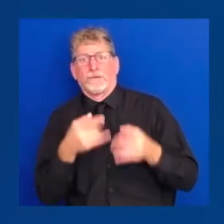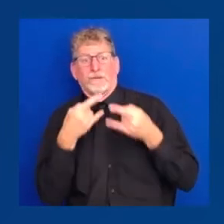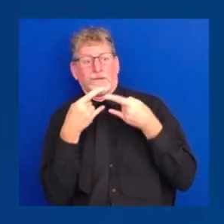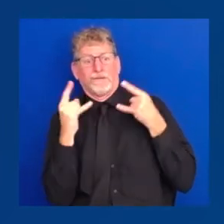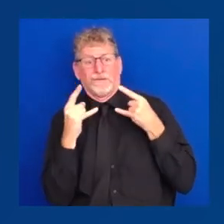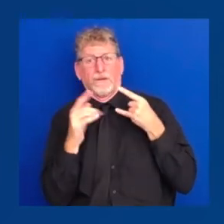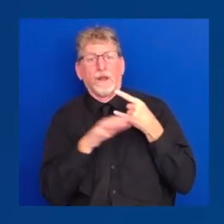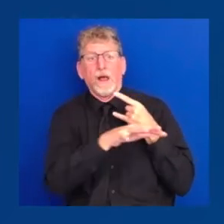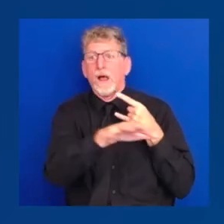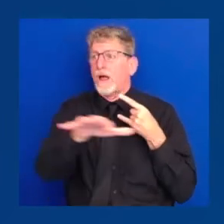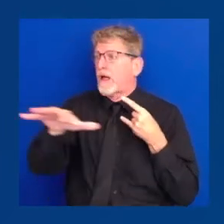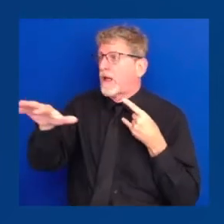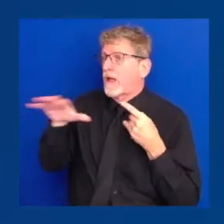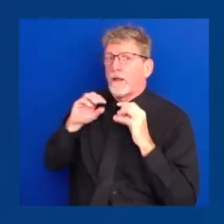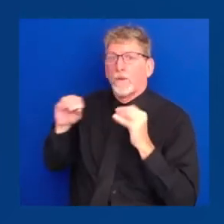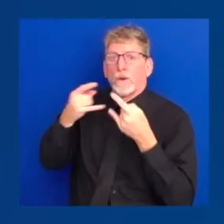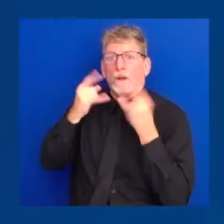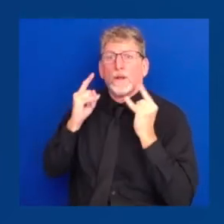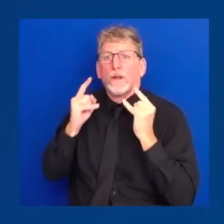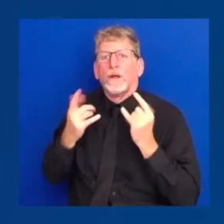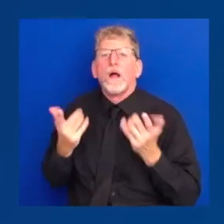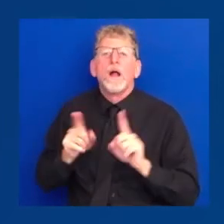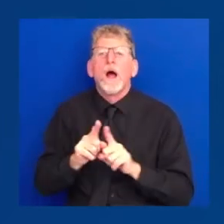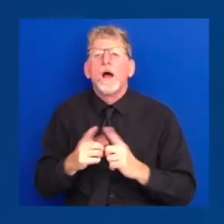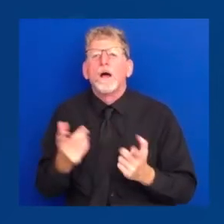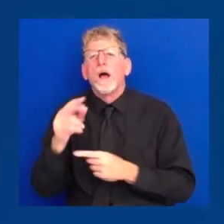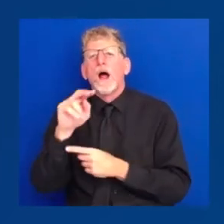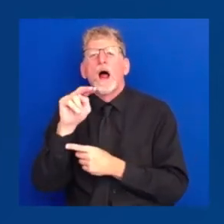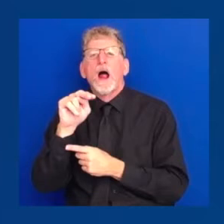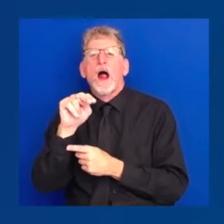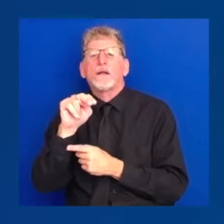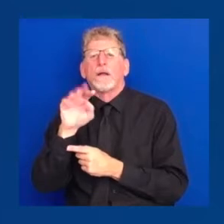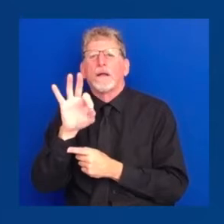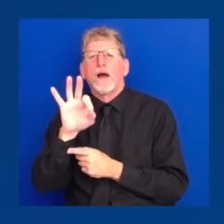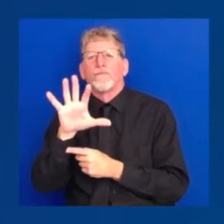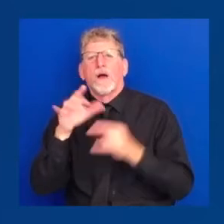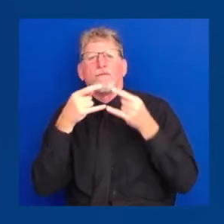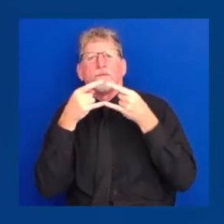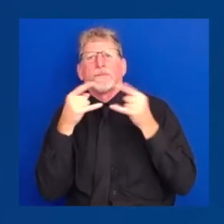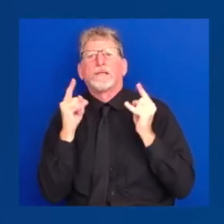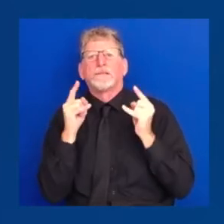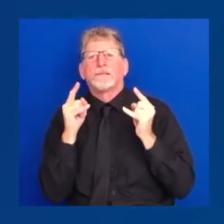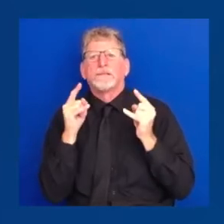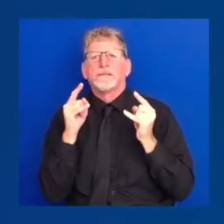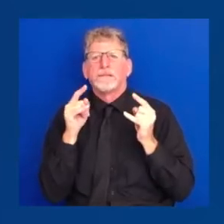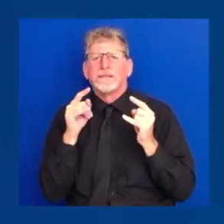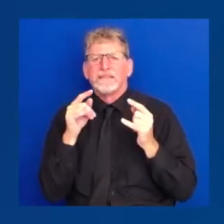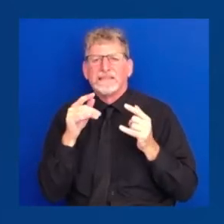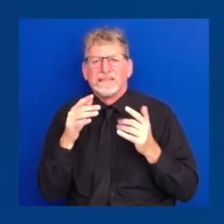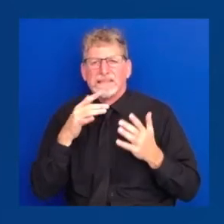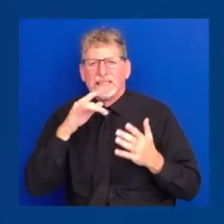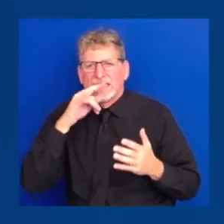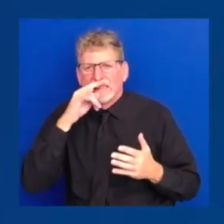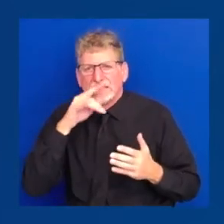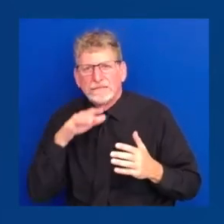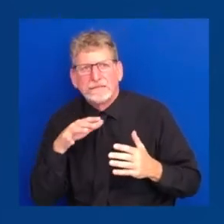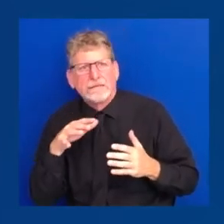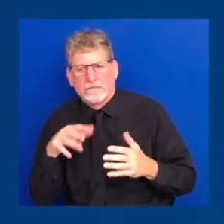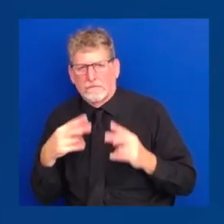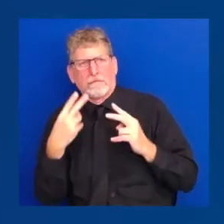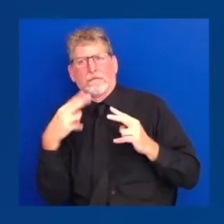very comfortable, can we lean on surgical masks or KN95s as good